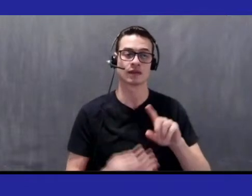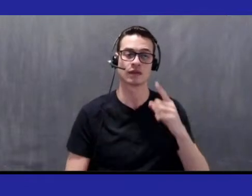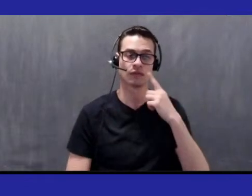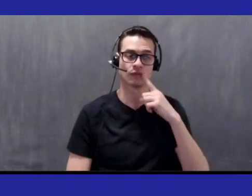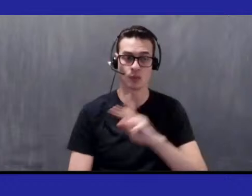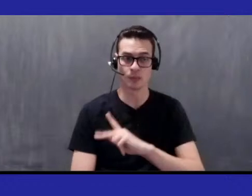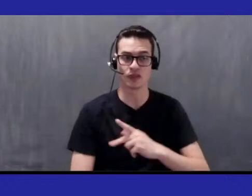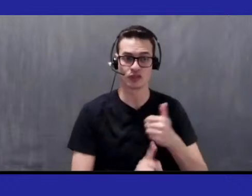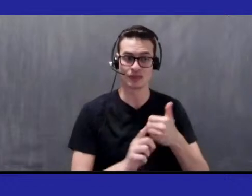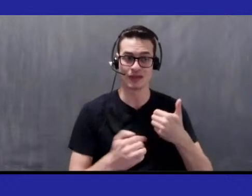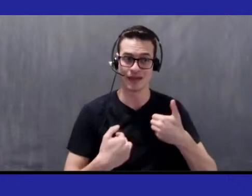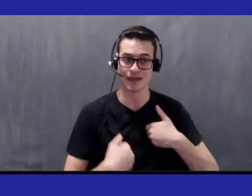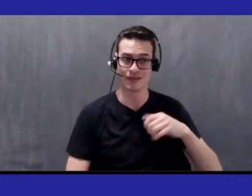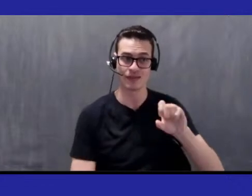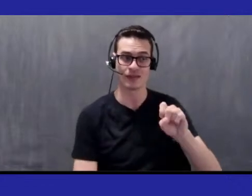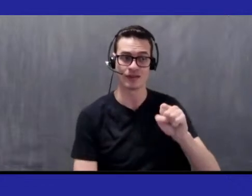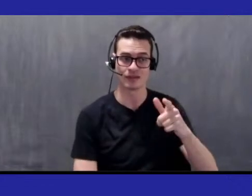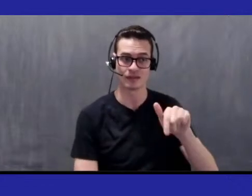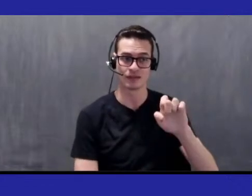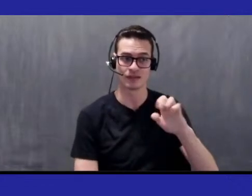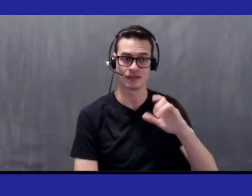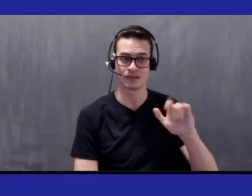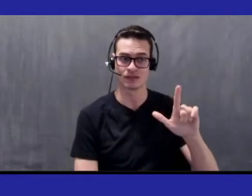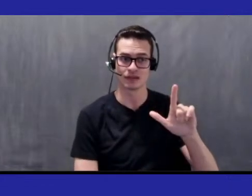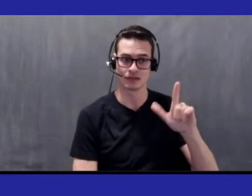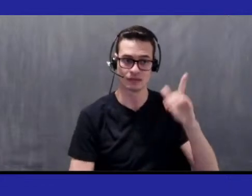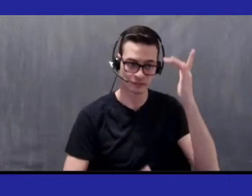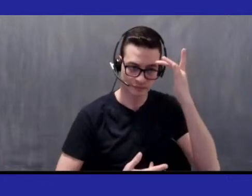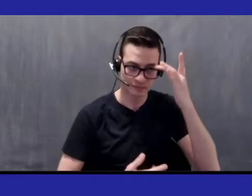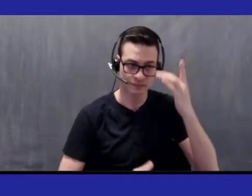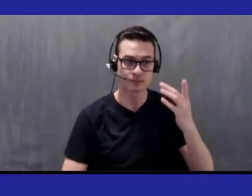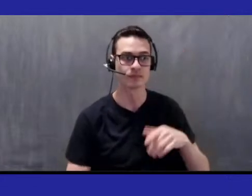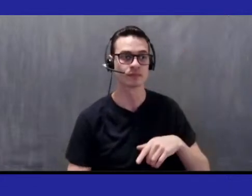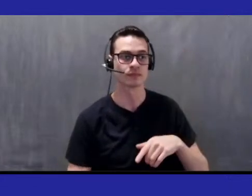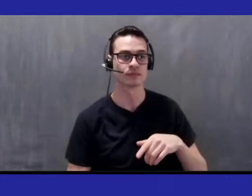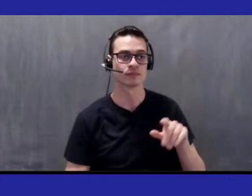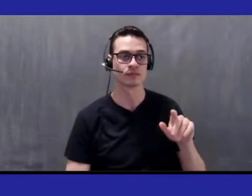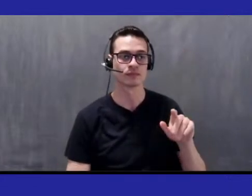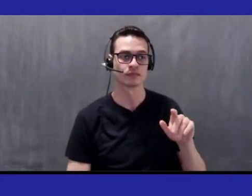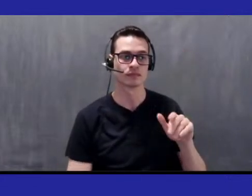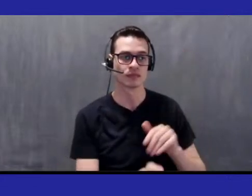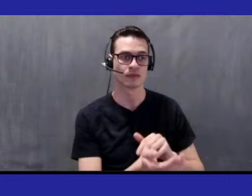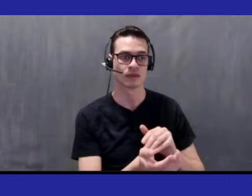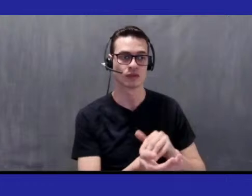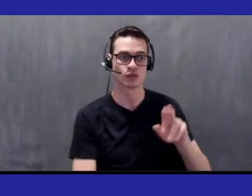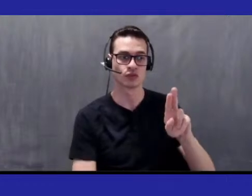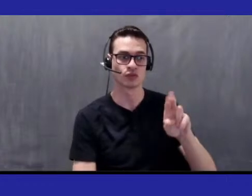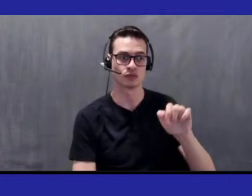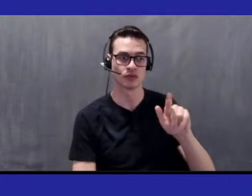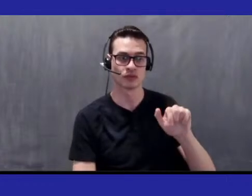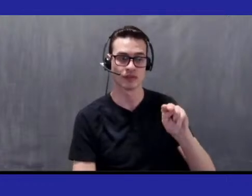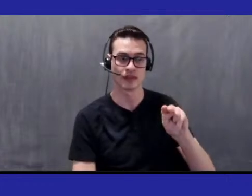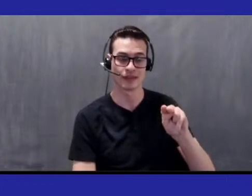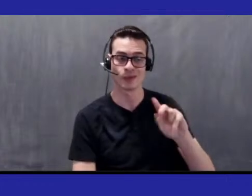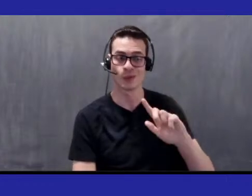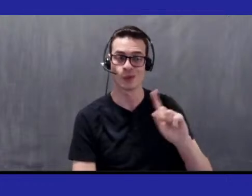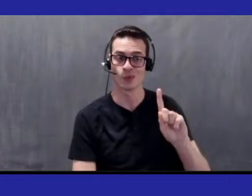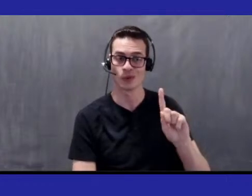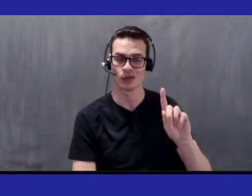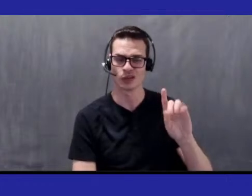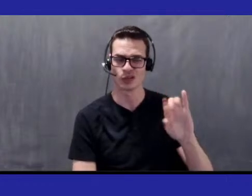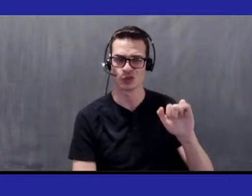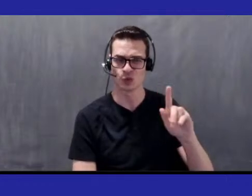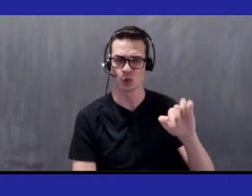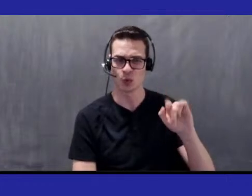This is a project that's run by Dr. Ken Rivlin, who's a pediatric hematologist at Jacobi. And the